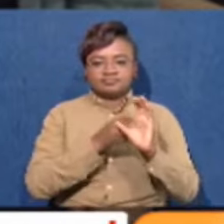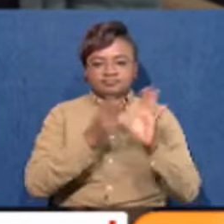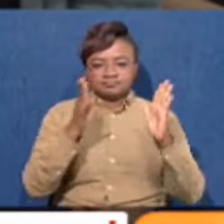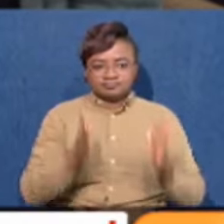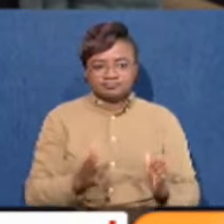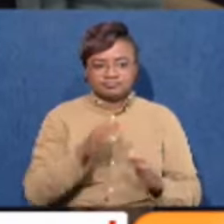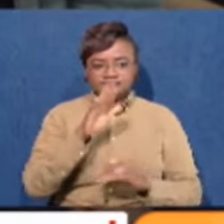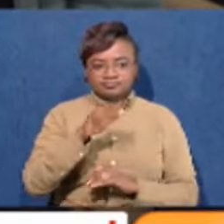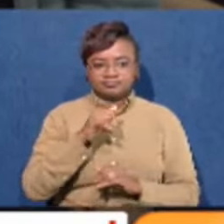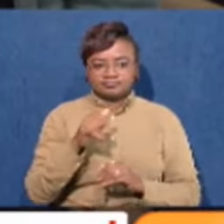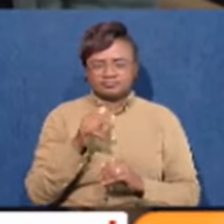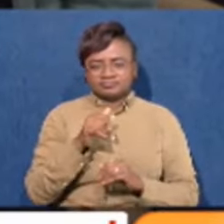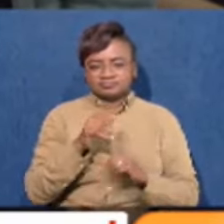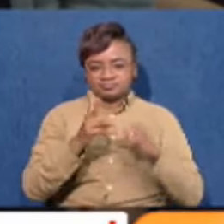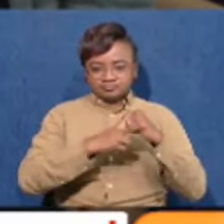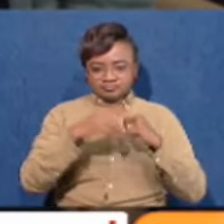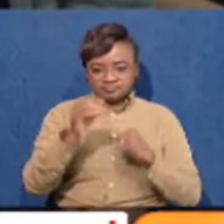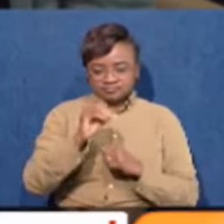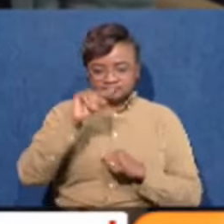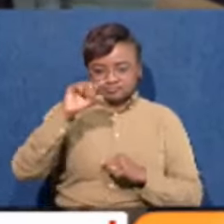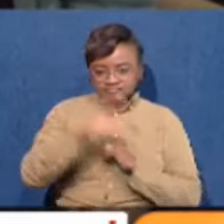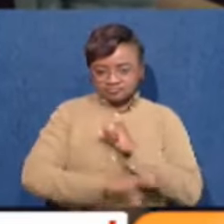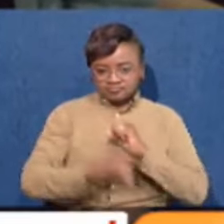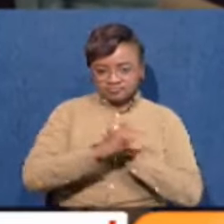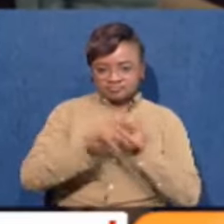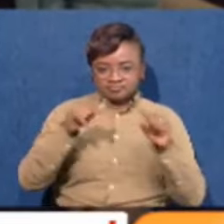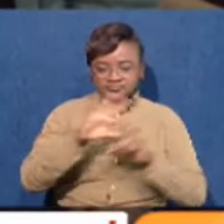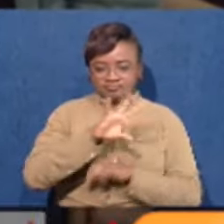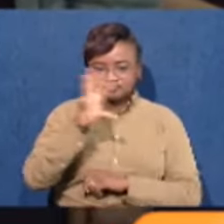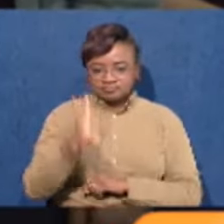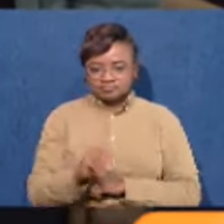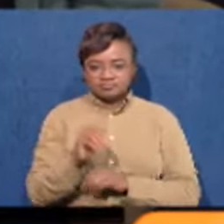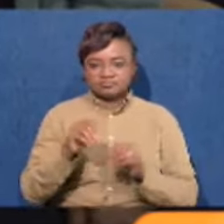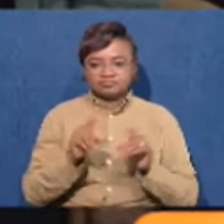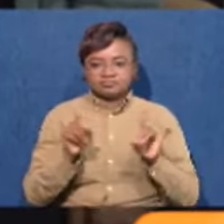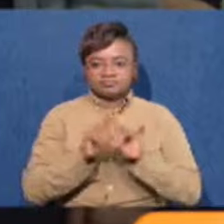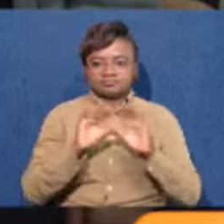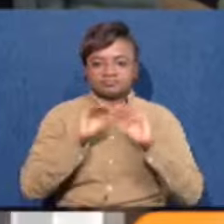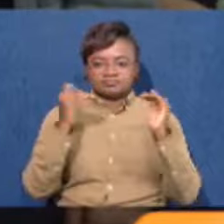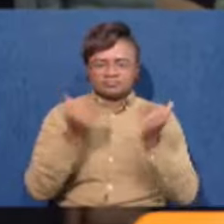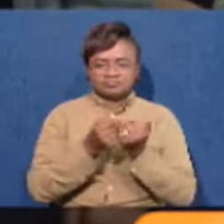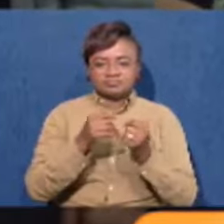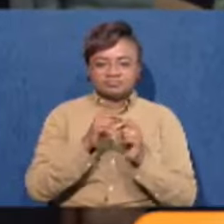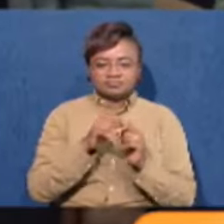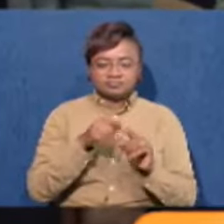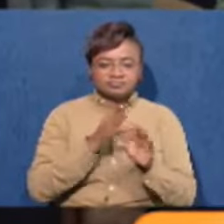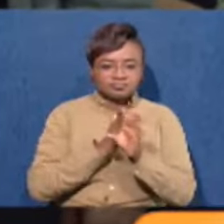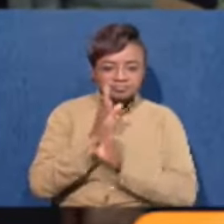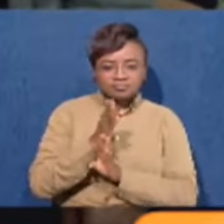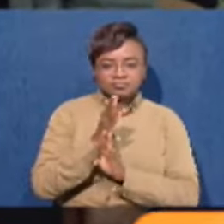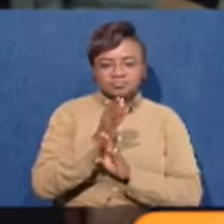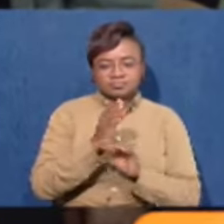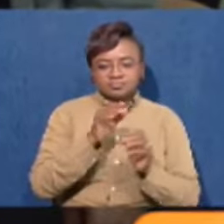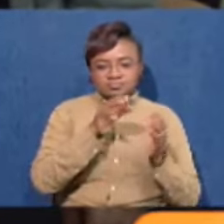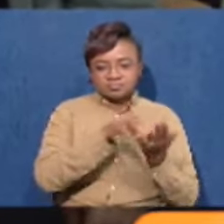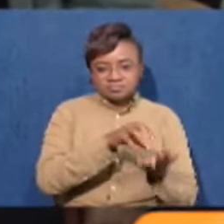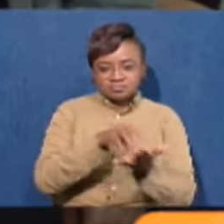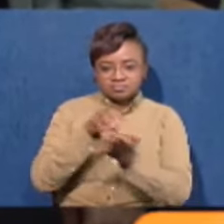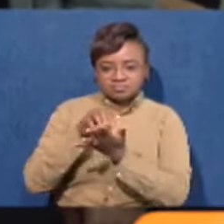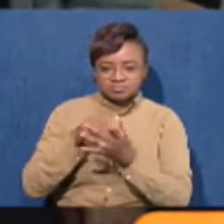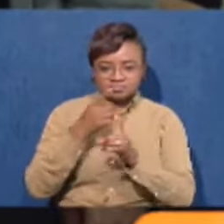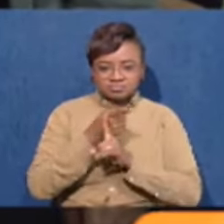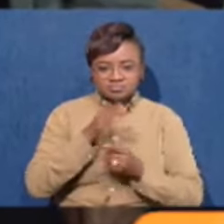around 70 countries across Africa and the globe, including key stakeholders from various sectors.